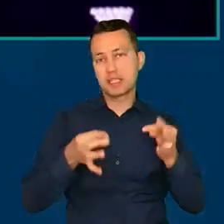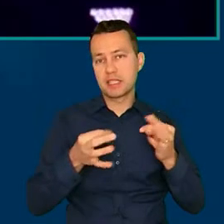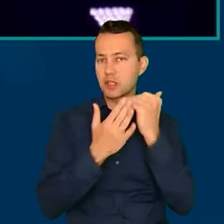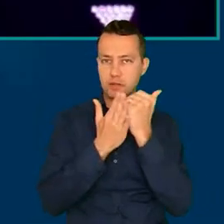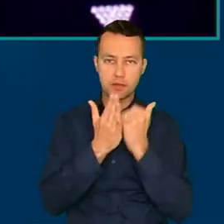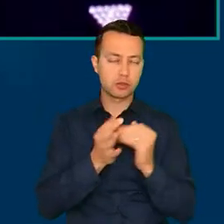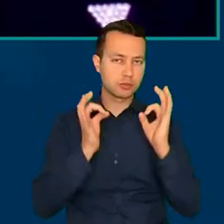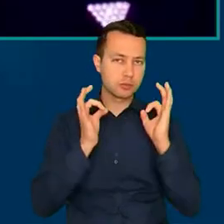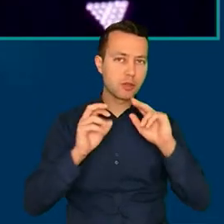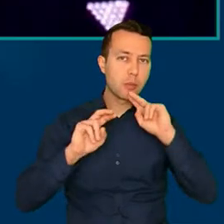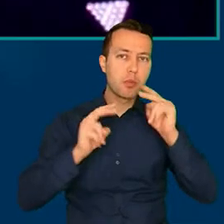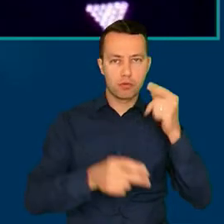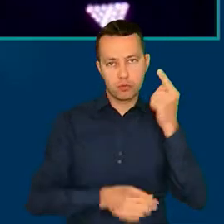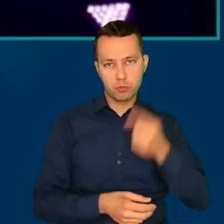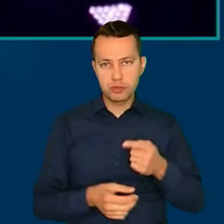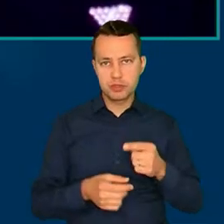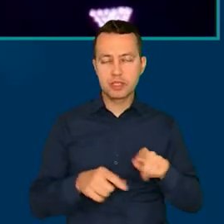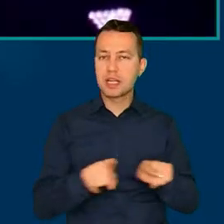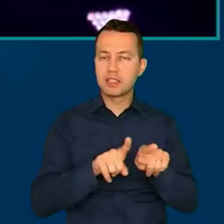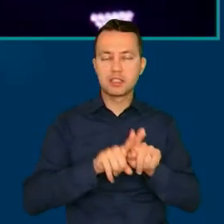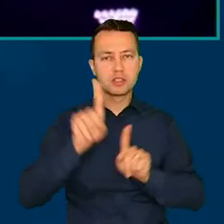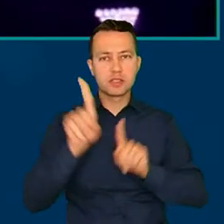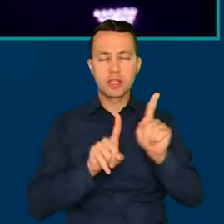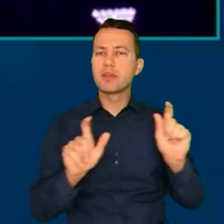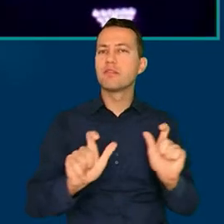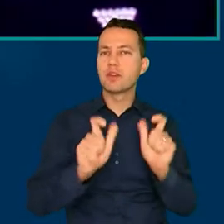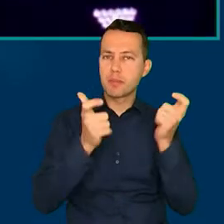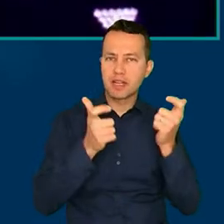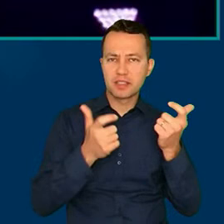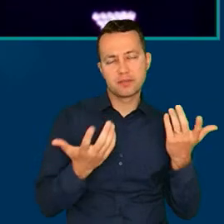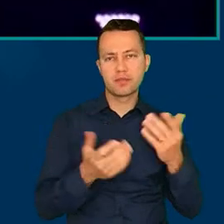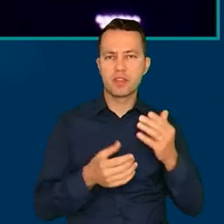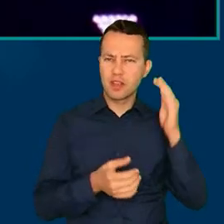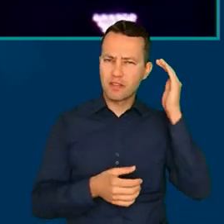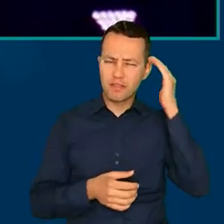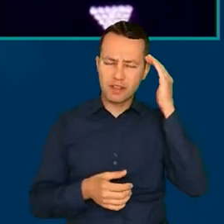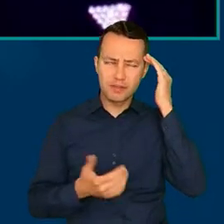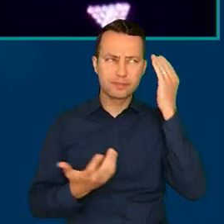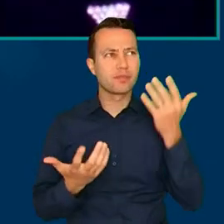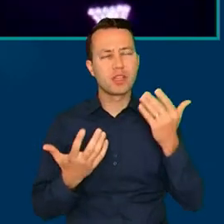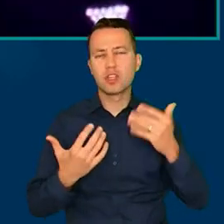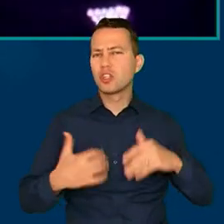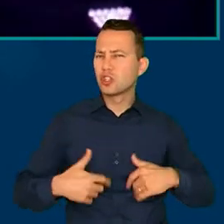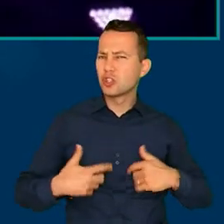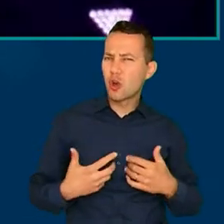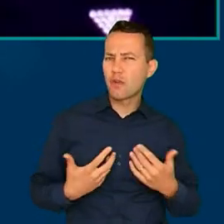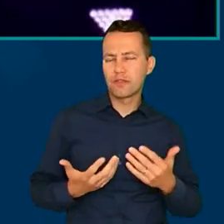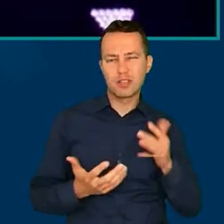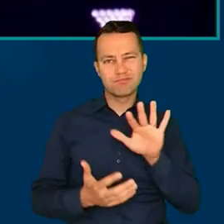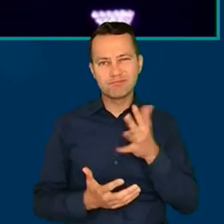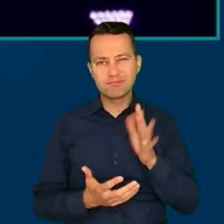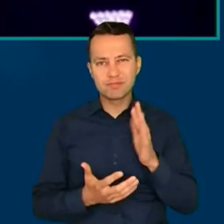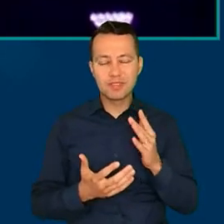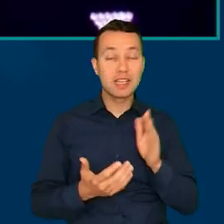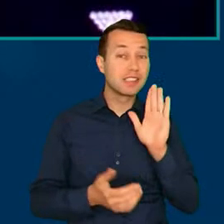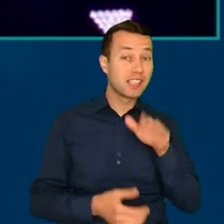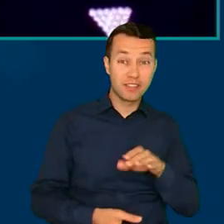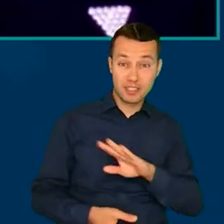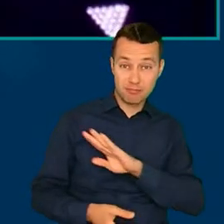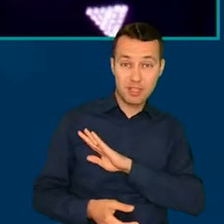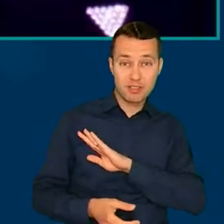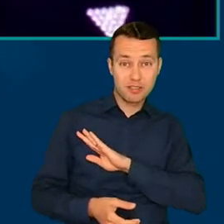repair that will mean going back to the original situation. And sometimes the violation